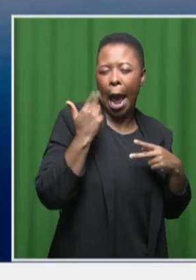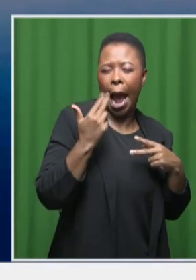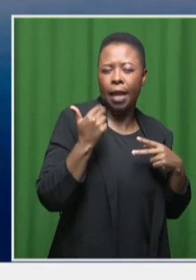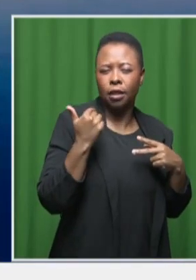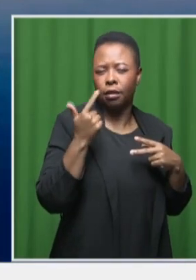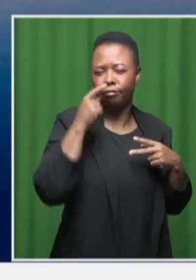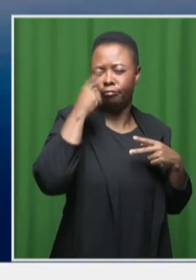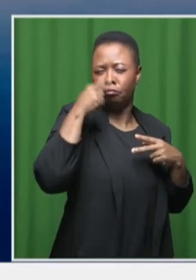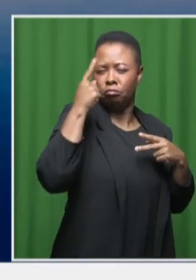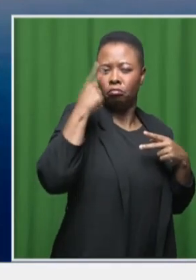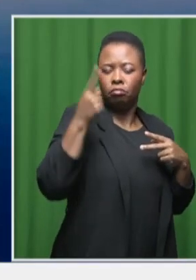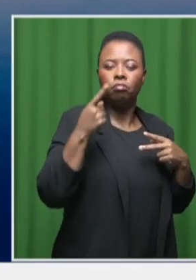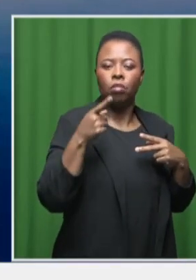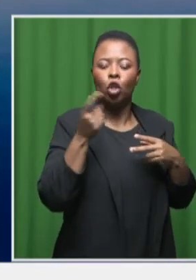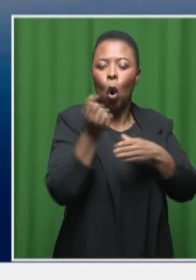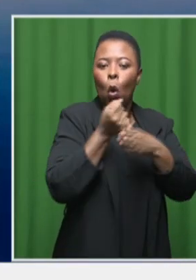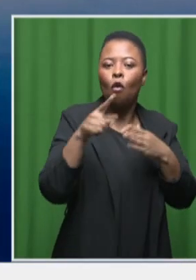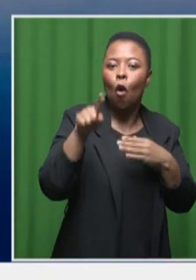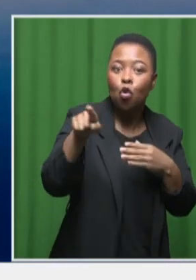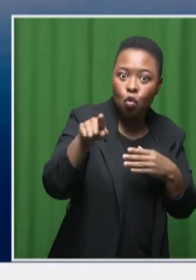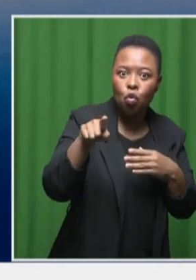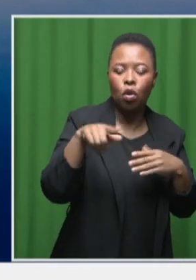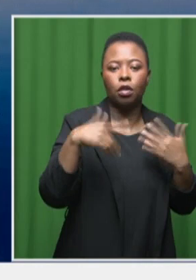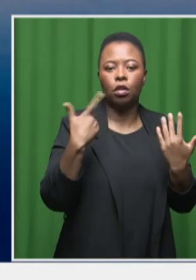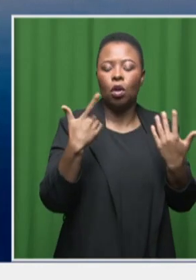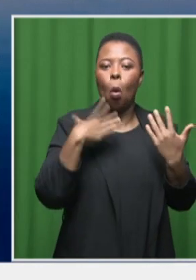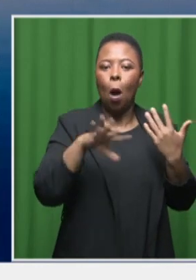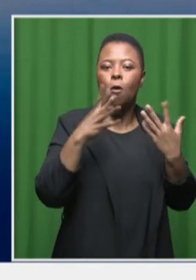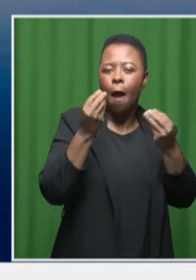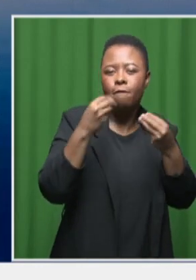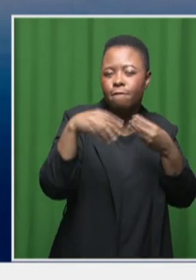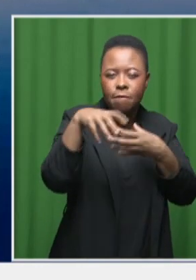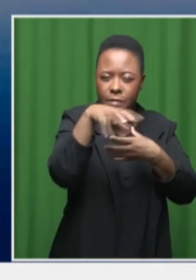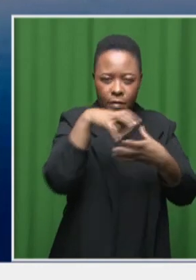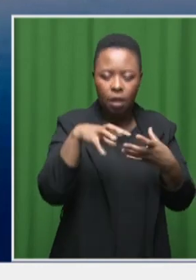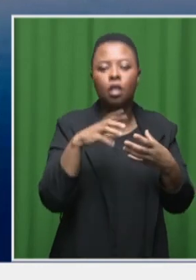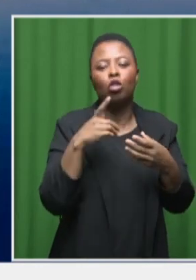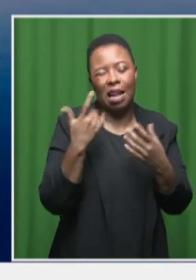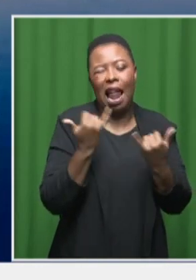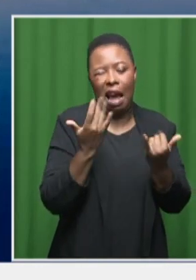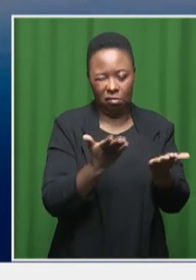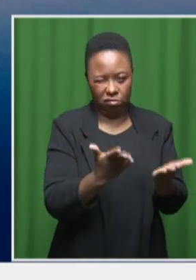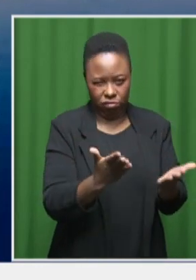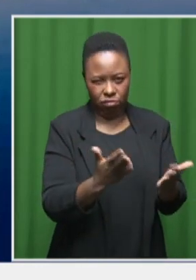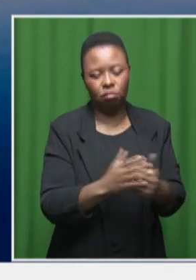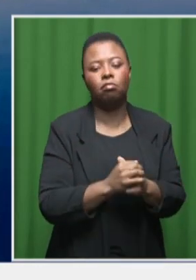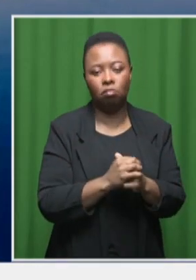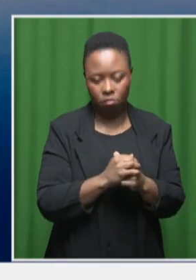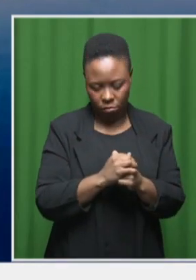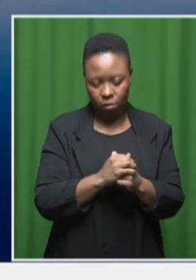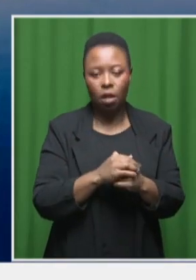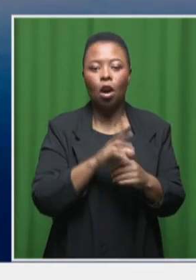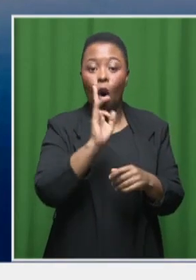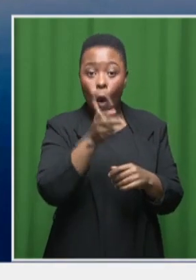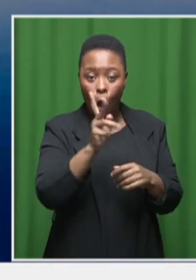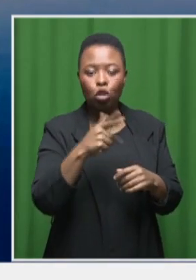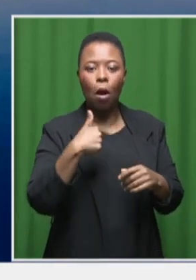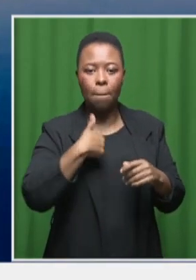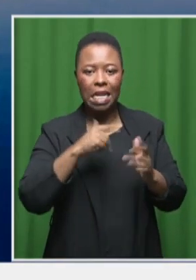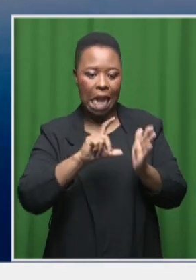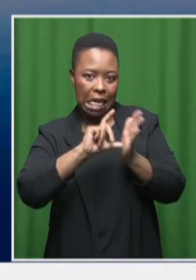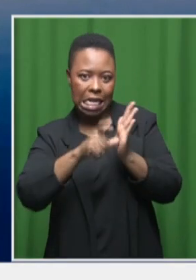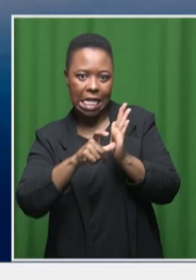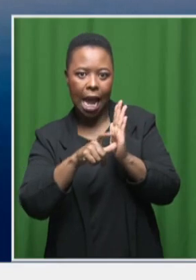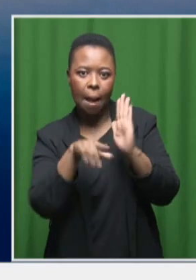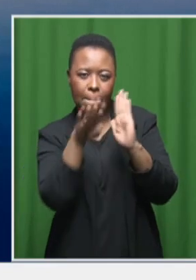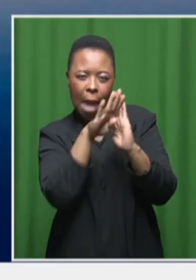you and explain what they have for you, you know, so that's just what goes around. But then also, I design the menu for